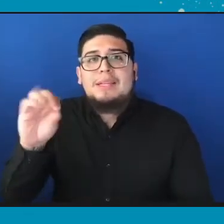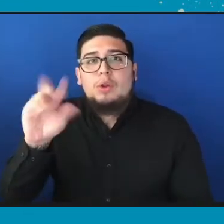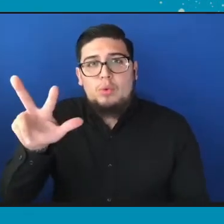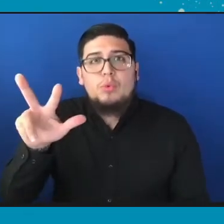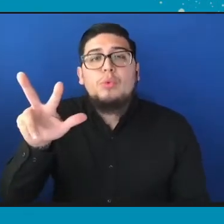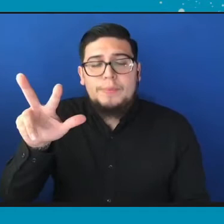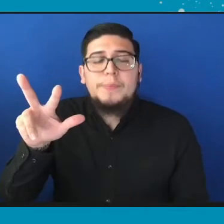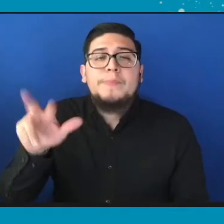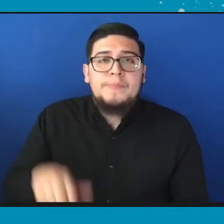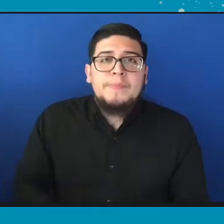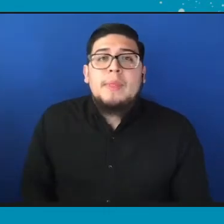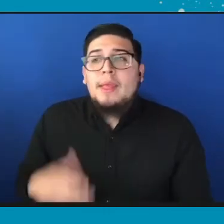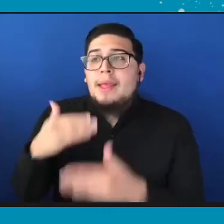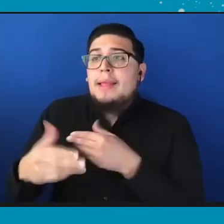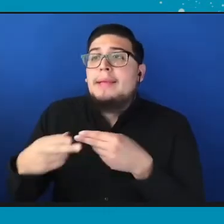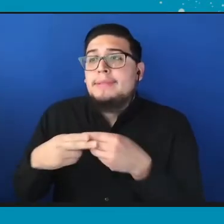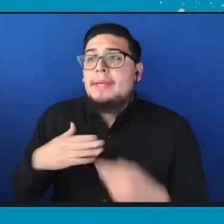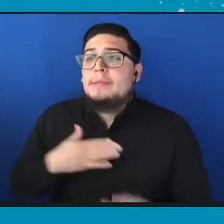Next slide.